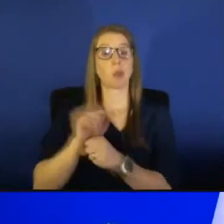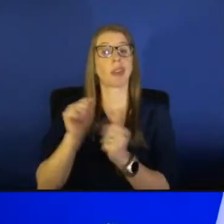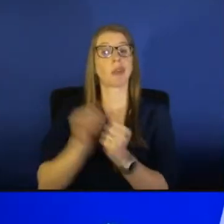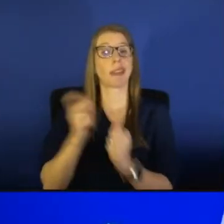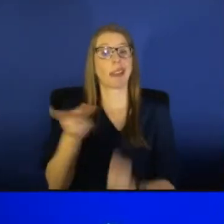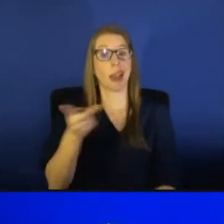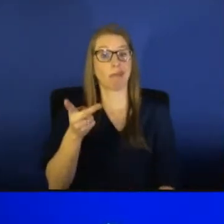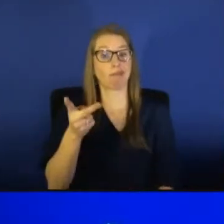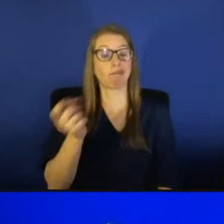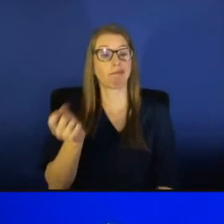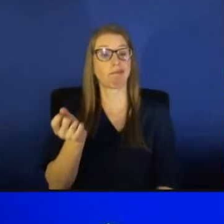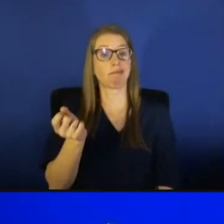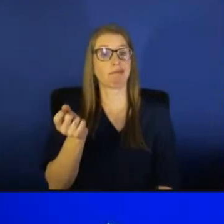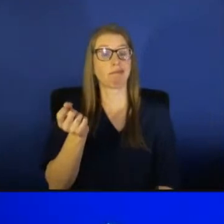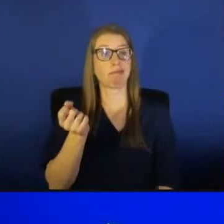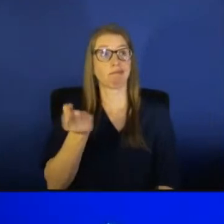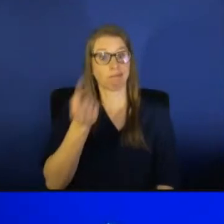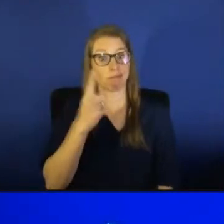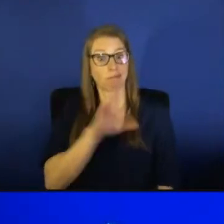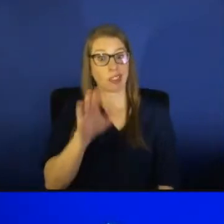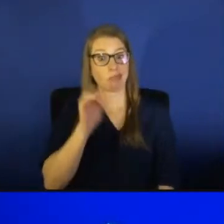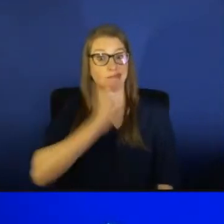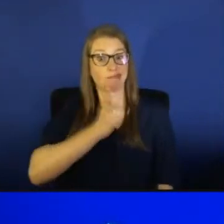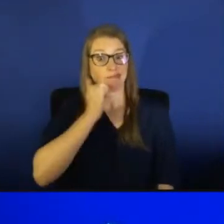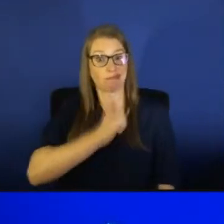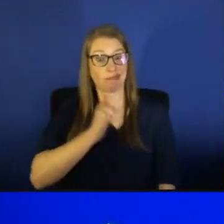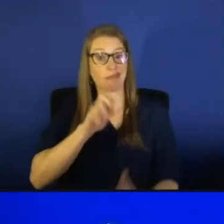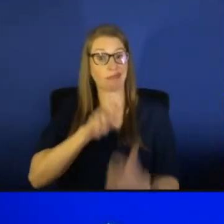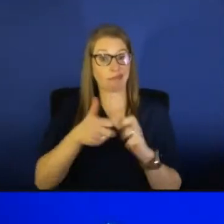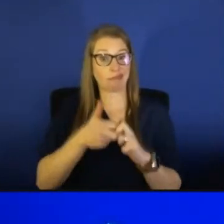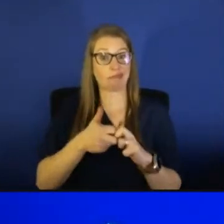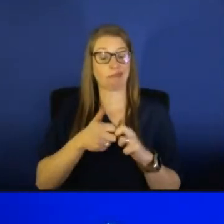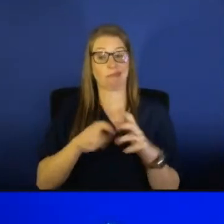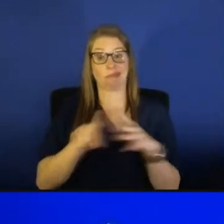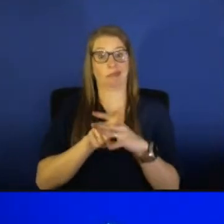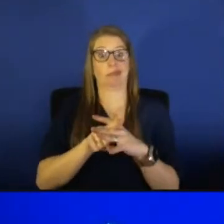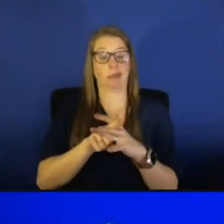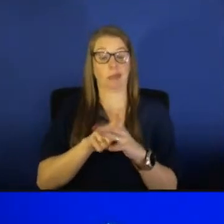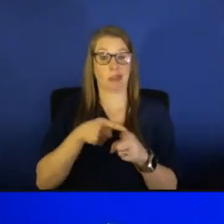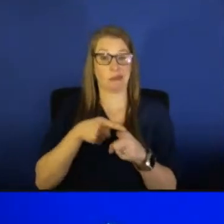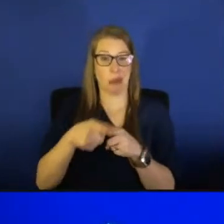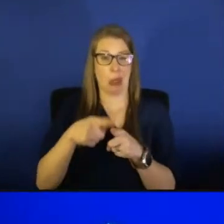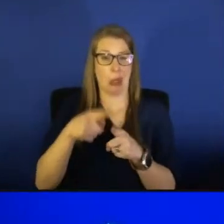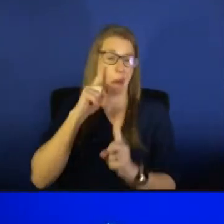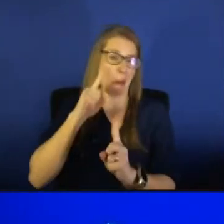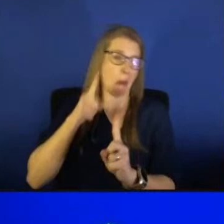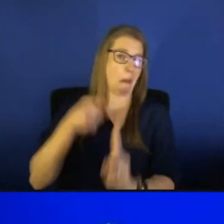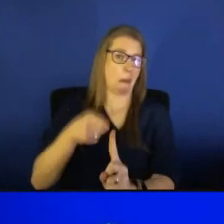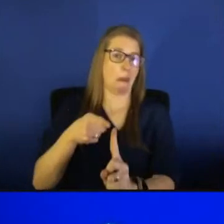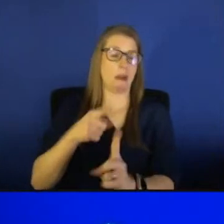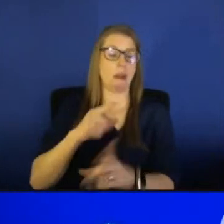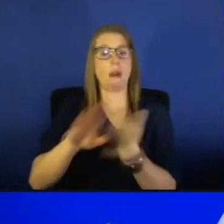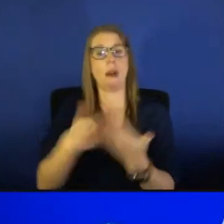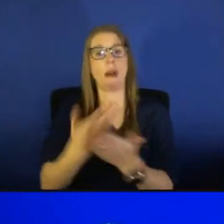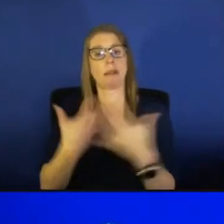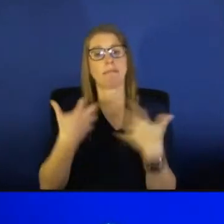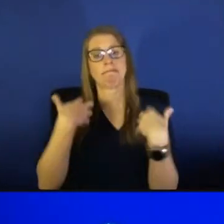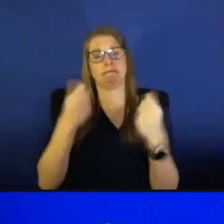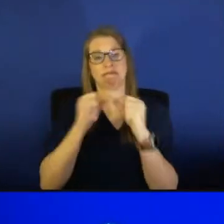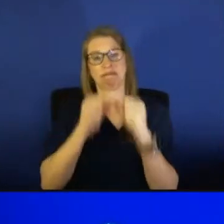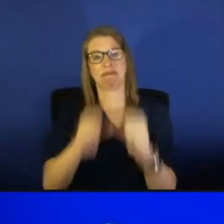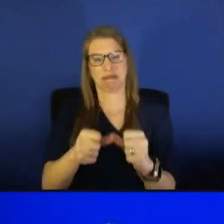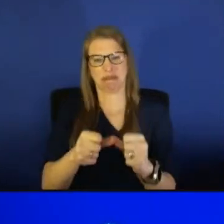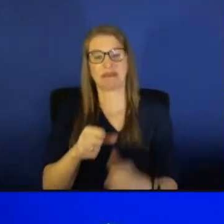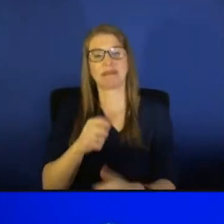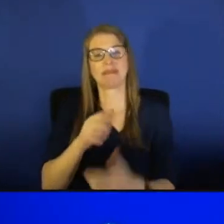of their day-to-day issues and what they go through, and their prime goal to keep everybody healthy. And also, again,